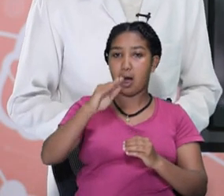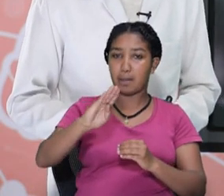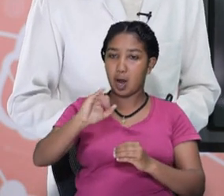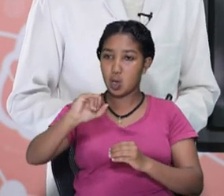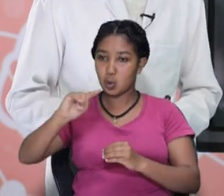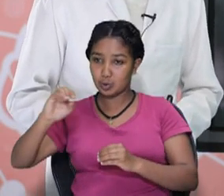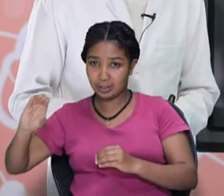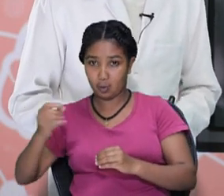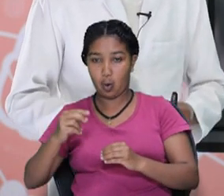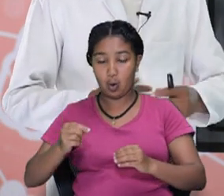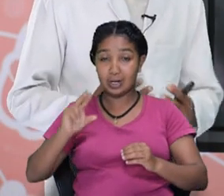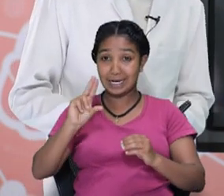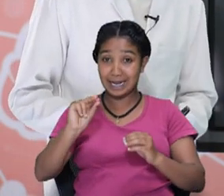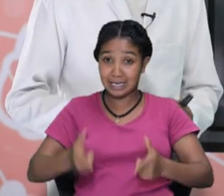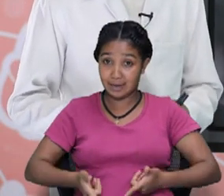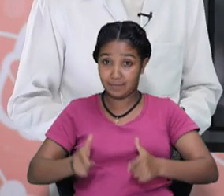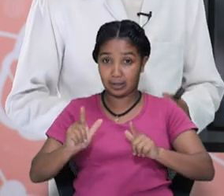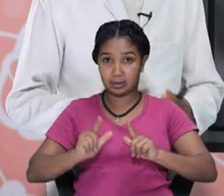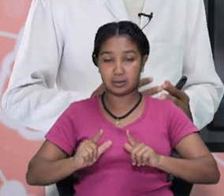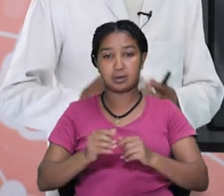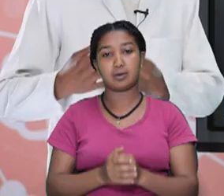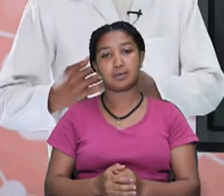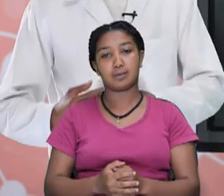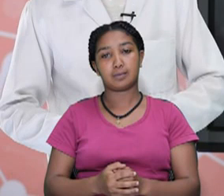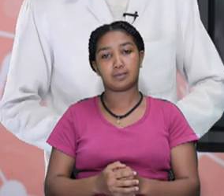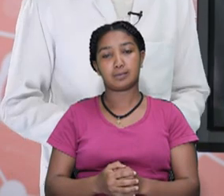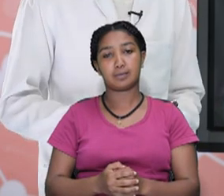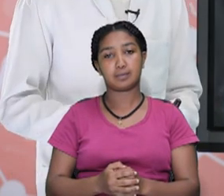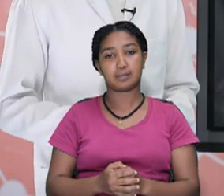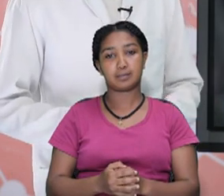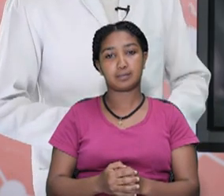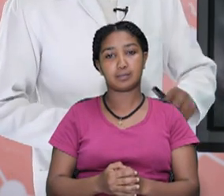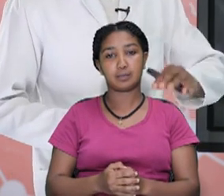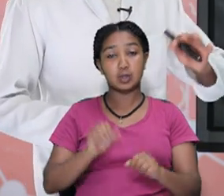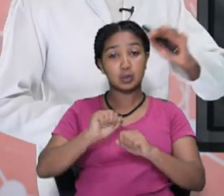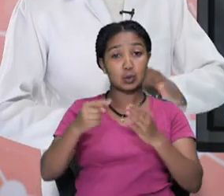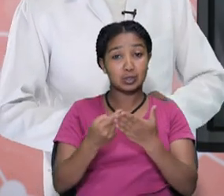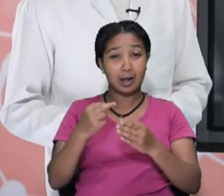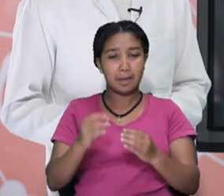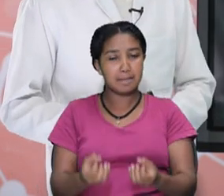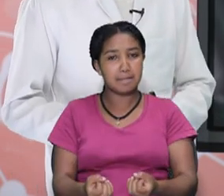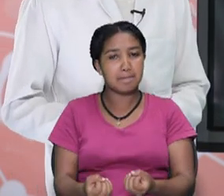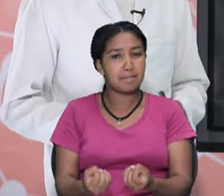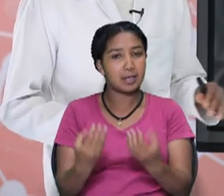that means non-living things or physical factors or parts of the ecosystems. So there are